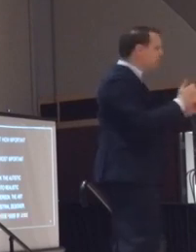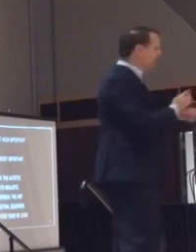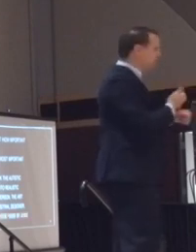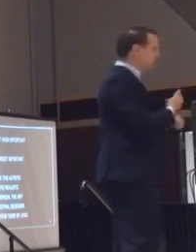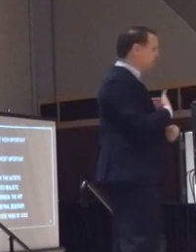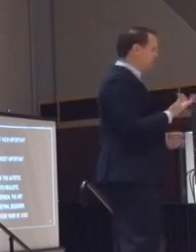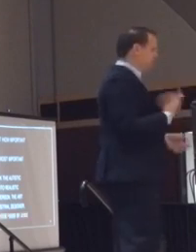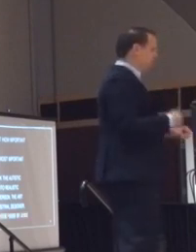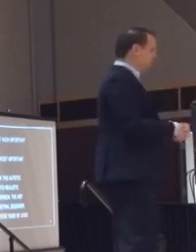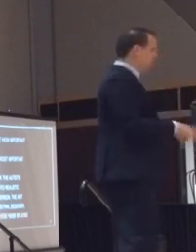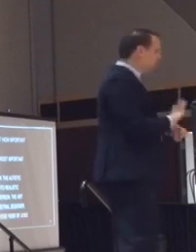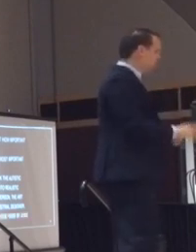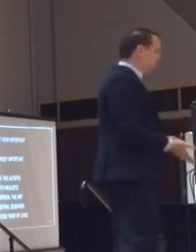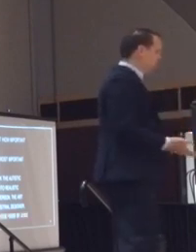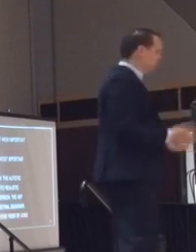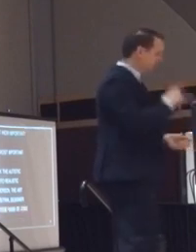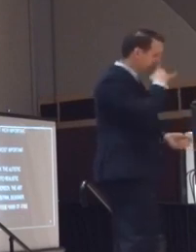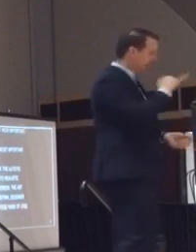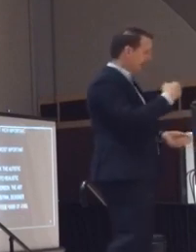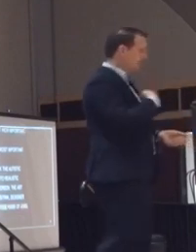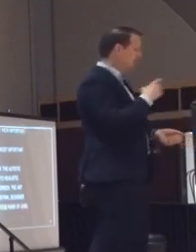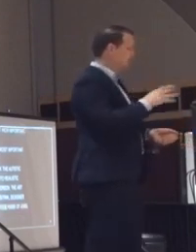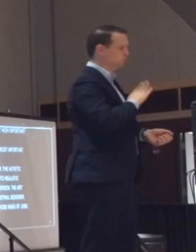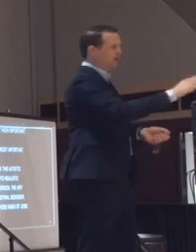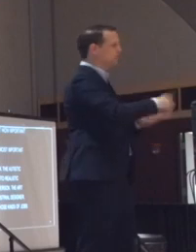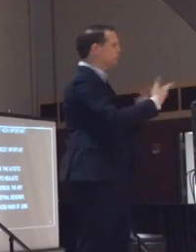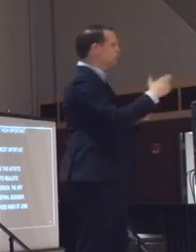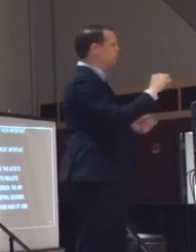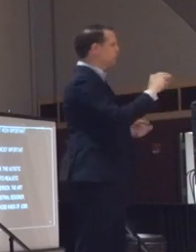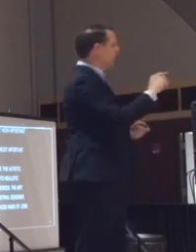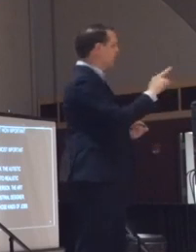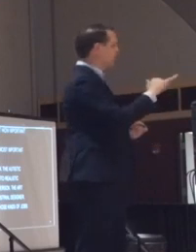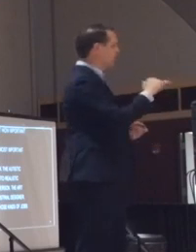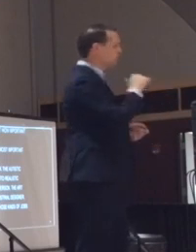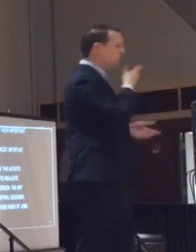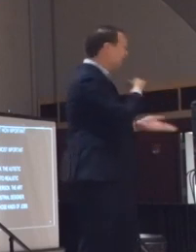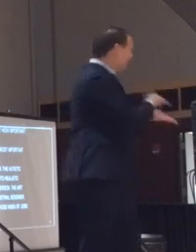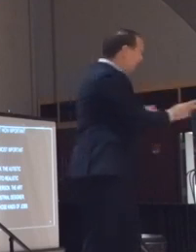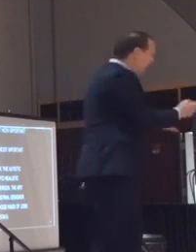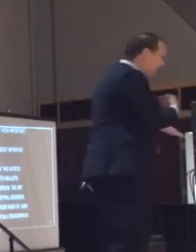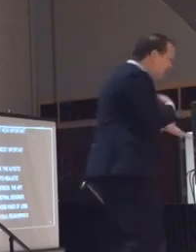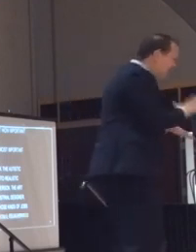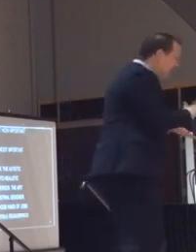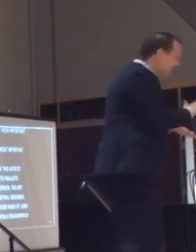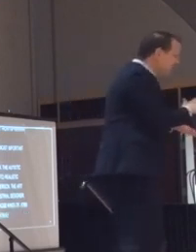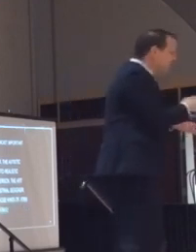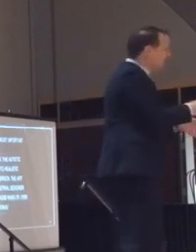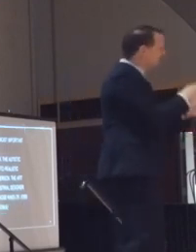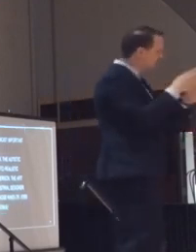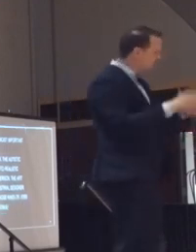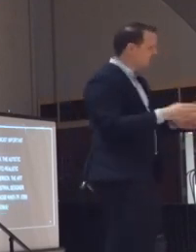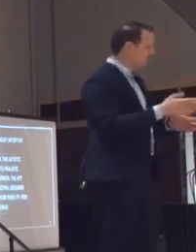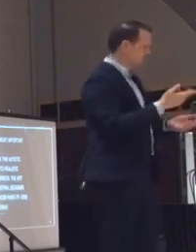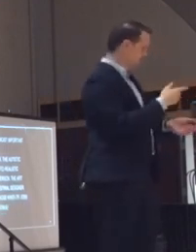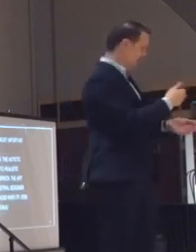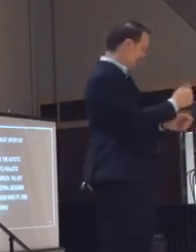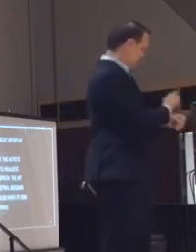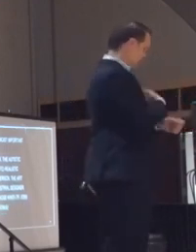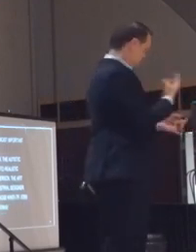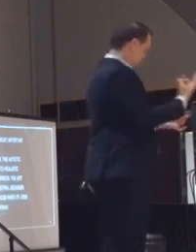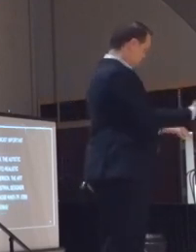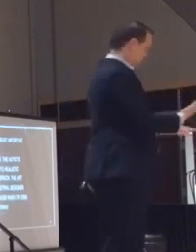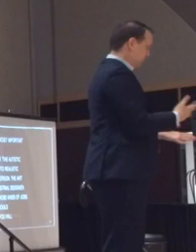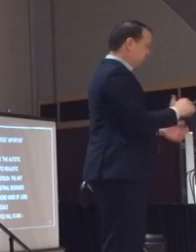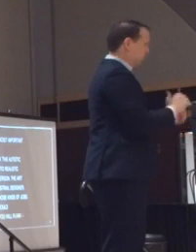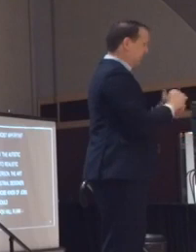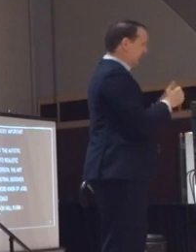Kids like me should jump straight to geometry. You know, flunk the the grad record exam, totally trashed it.